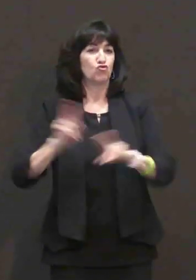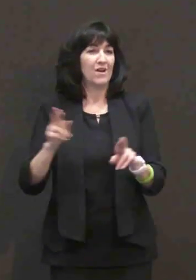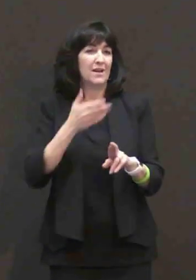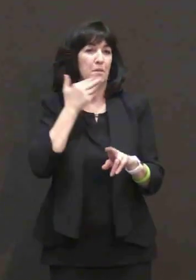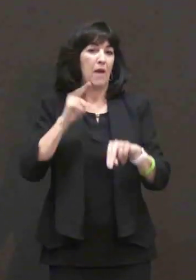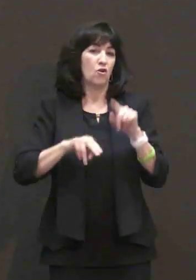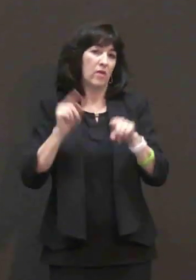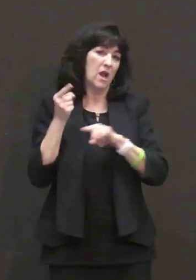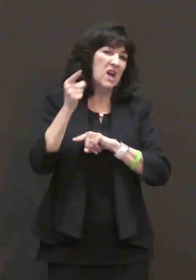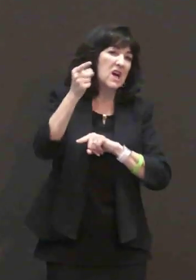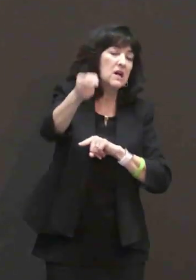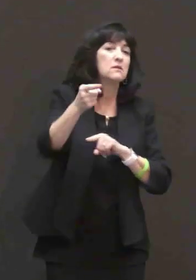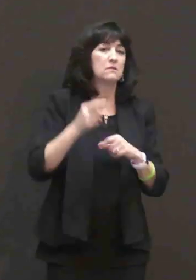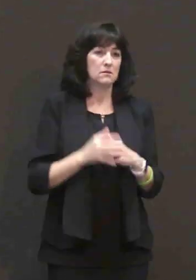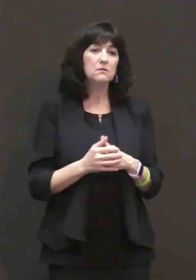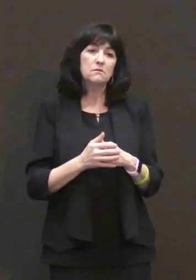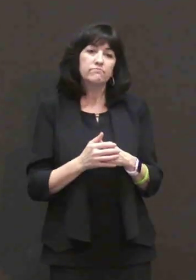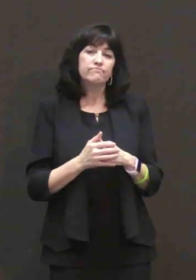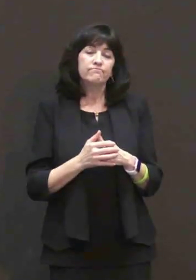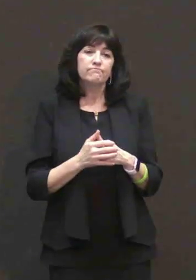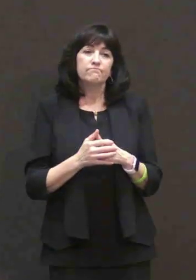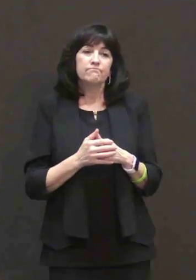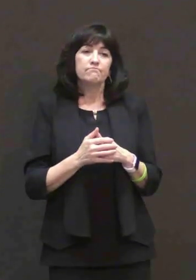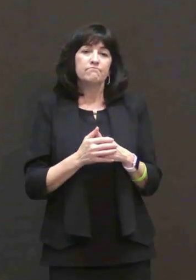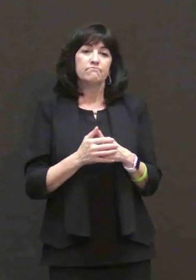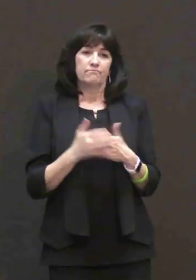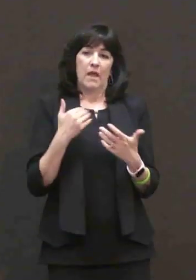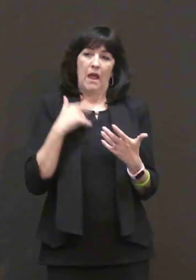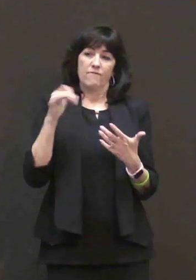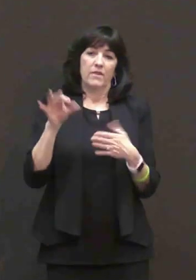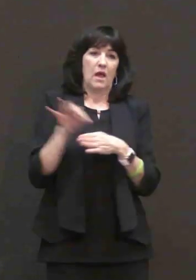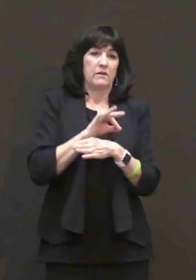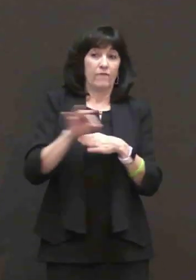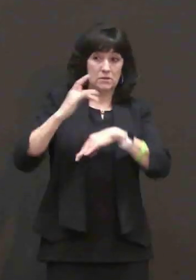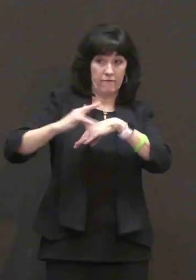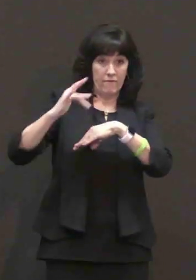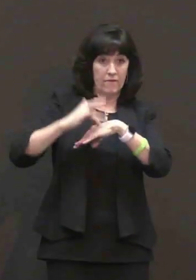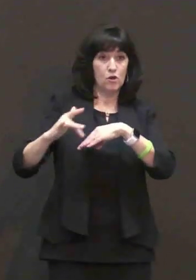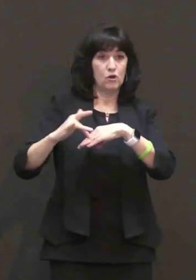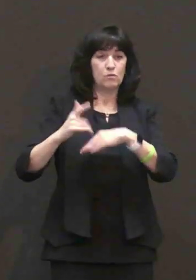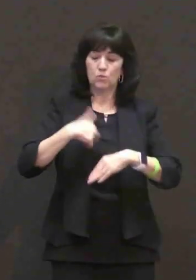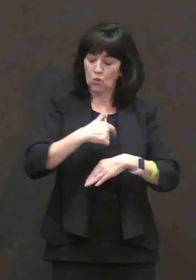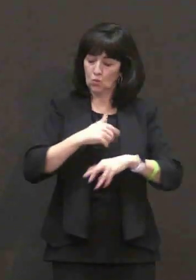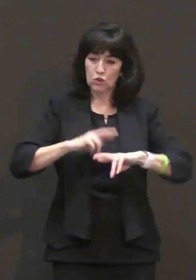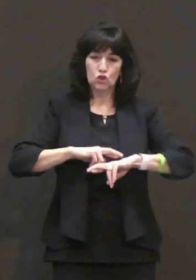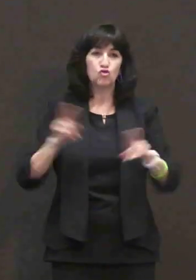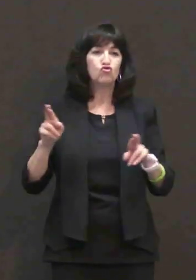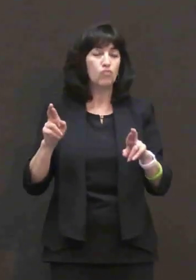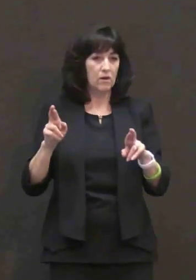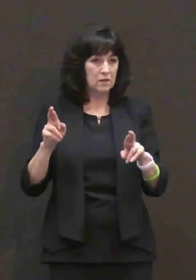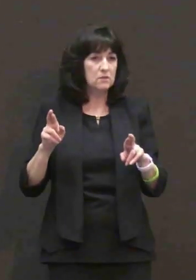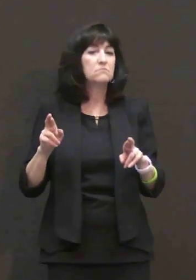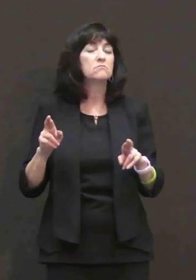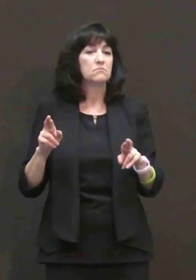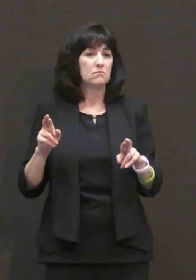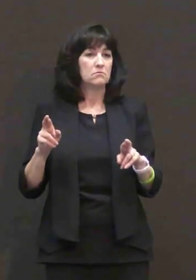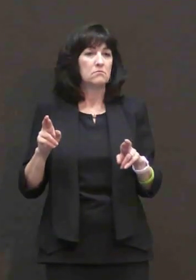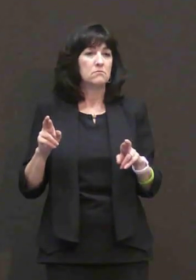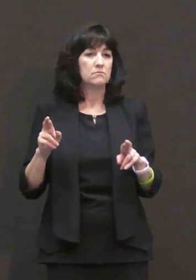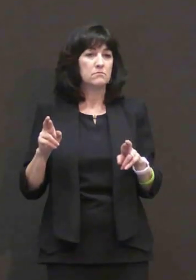road. So we have that function available. We're ready to deploy it. We have a common operating